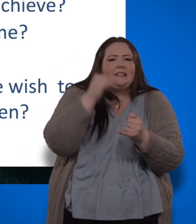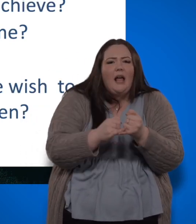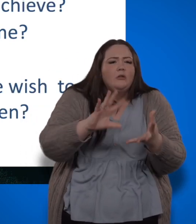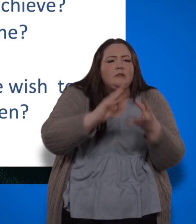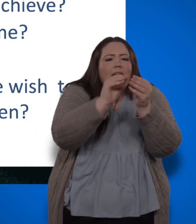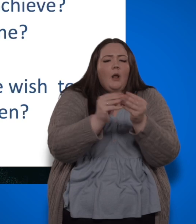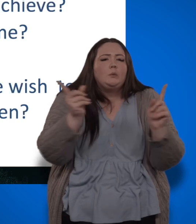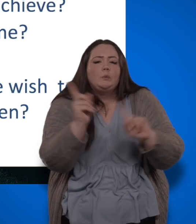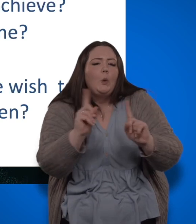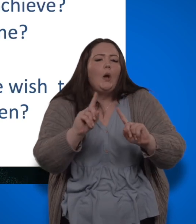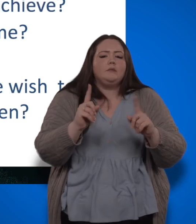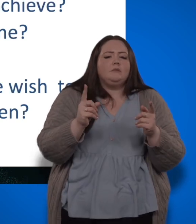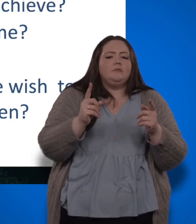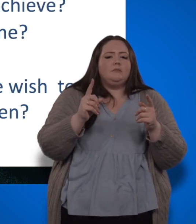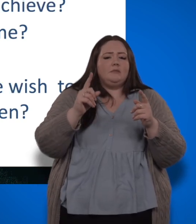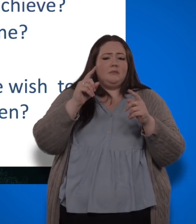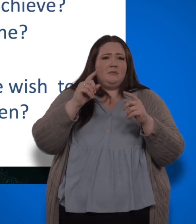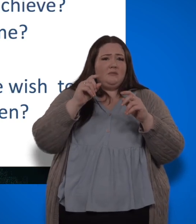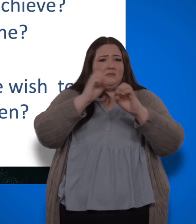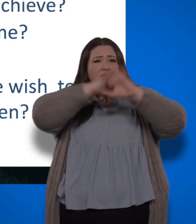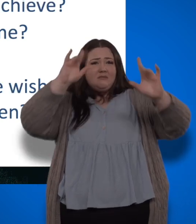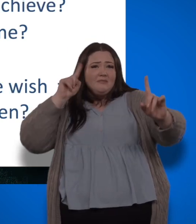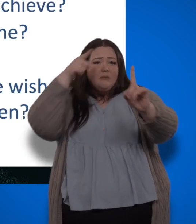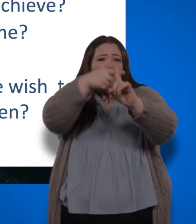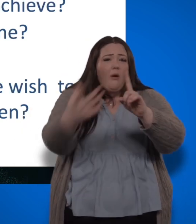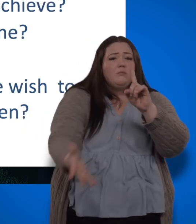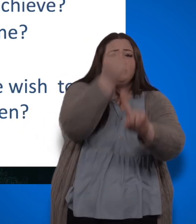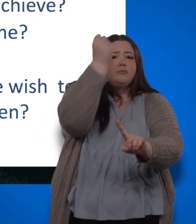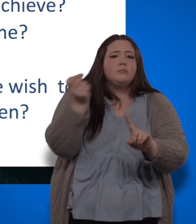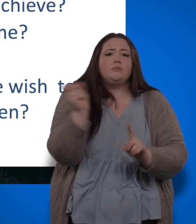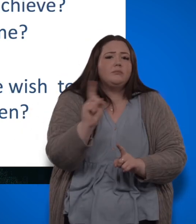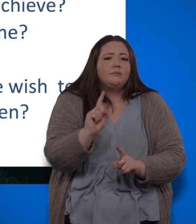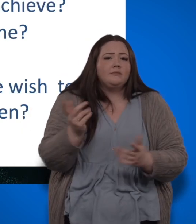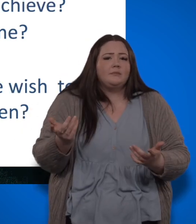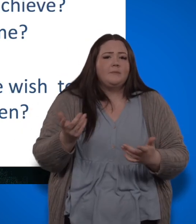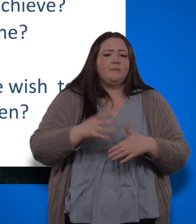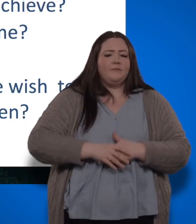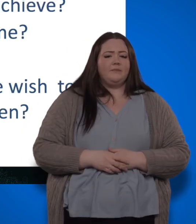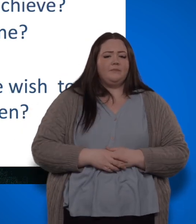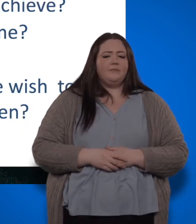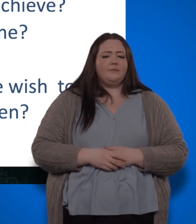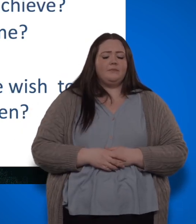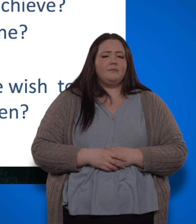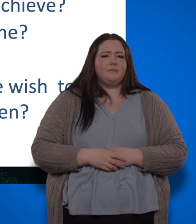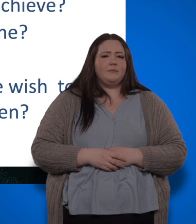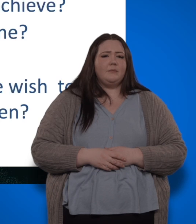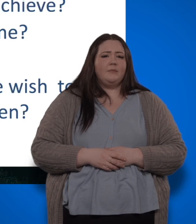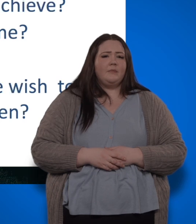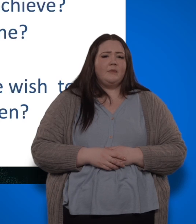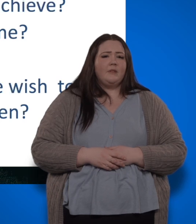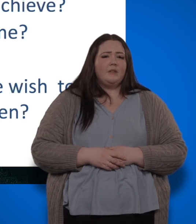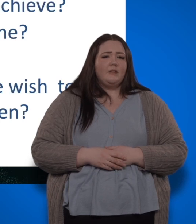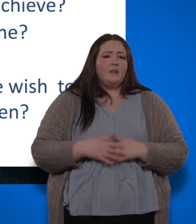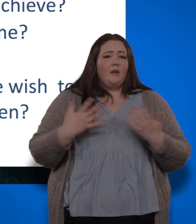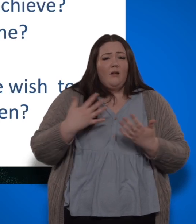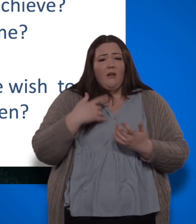It's a question we don't ask enough. There's a kind of technological determinism. This just is going to happen. There's nothing we can do